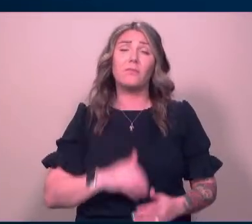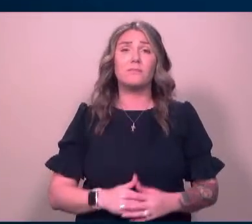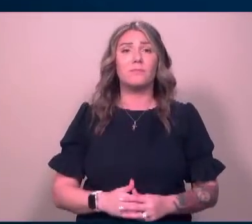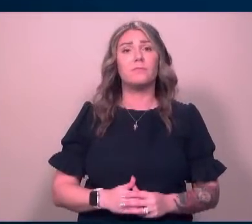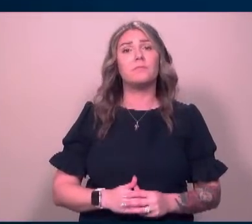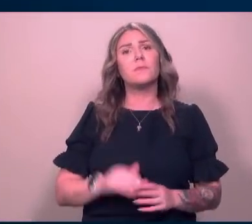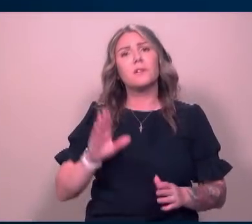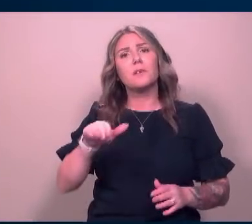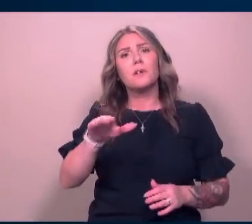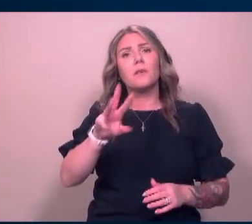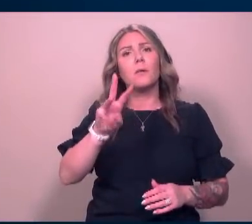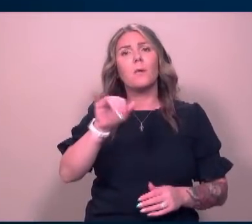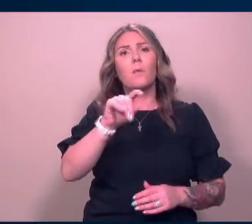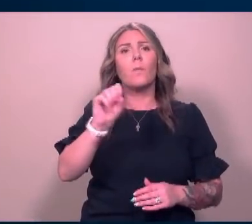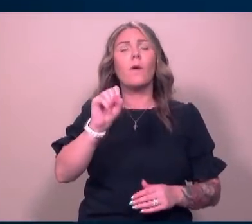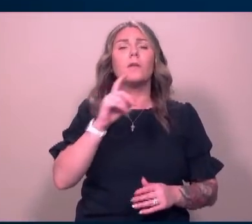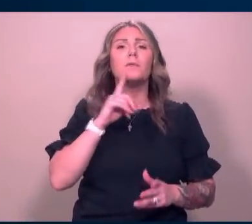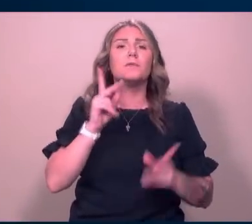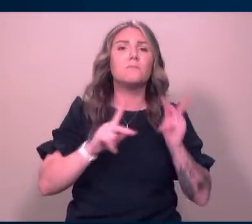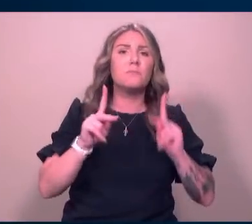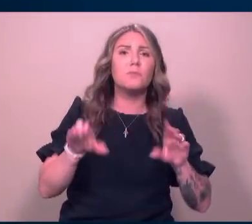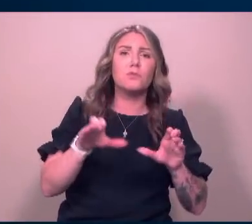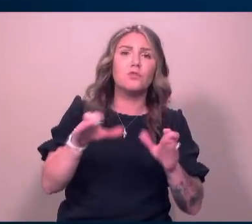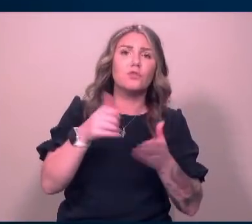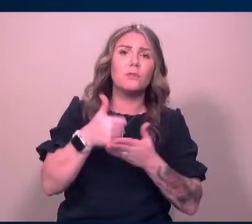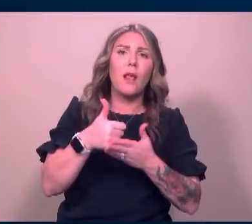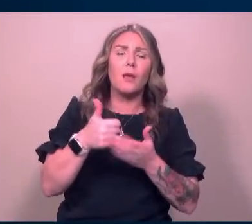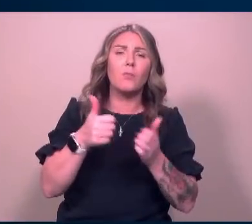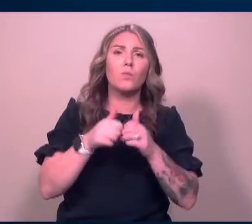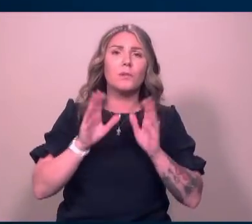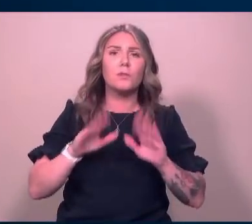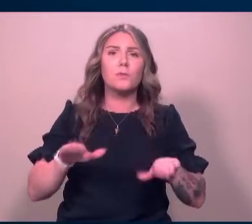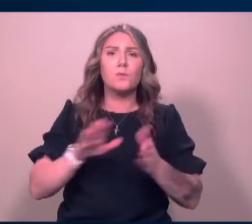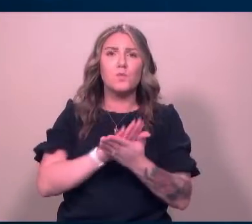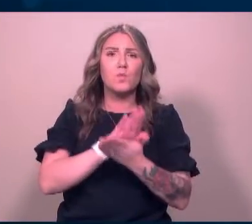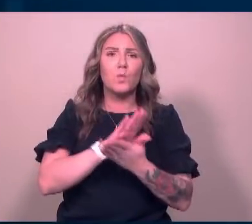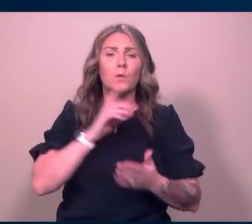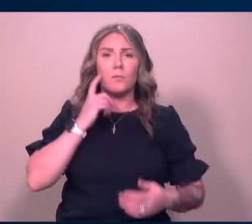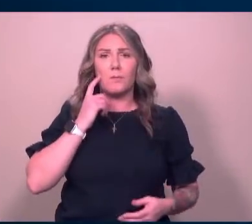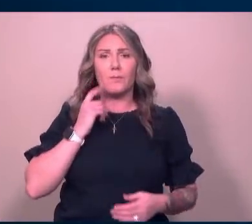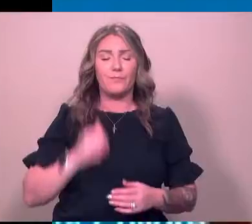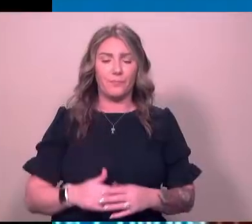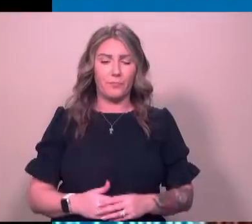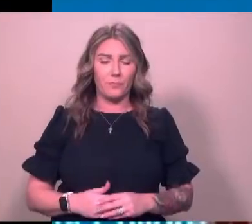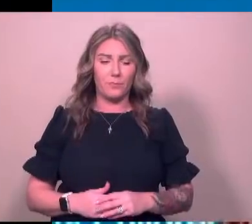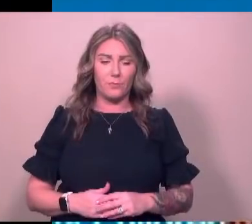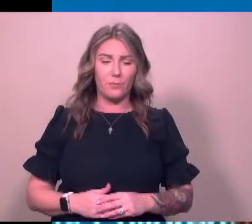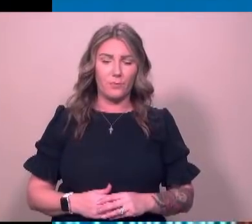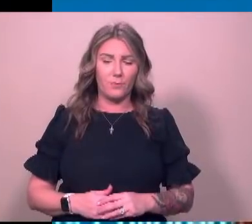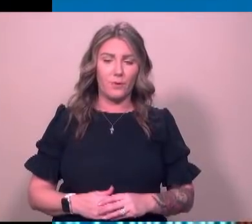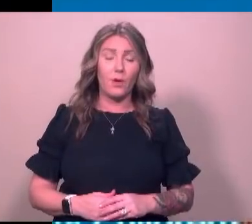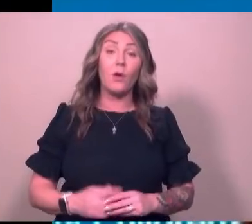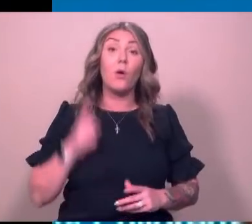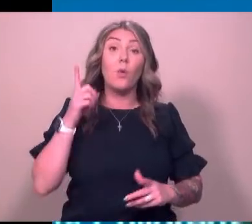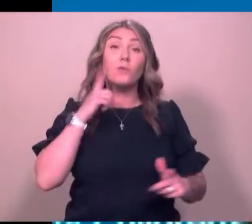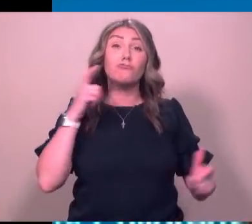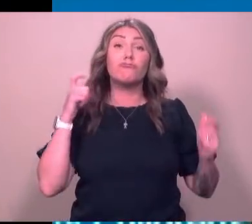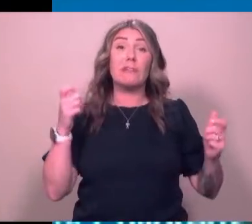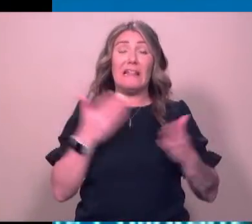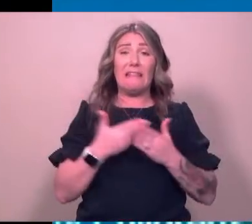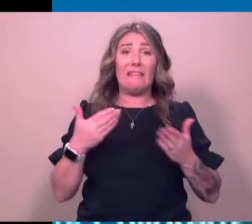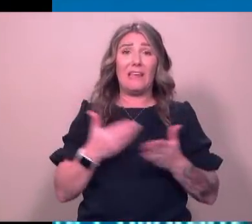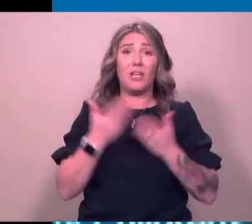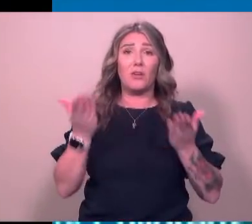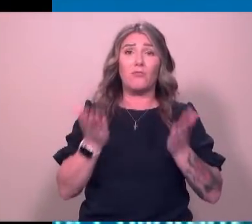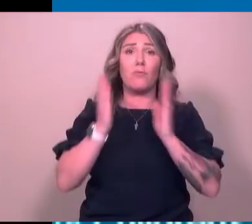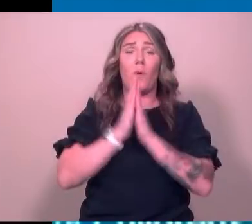had a comment, I think, too, about what can people do to help with schools? Yeah, one of the big things that we are requesting